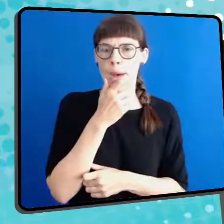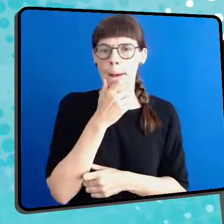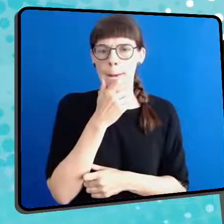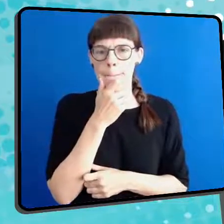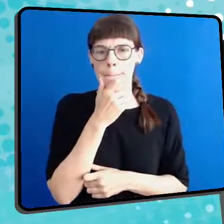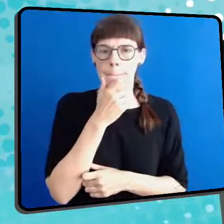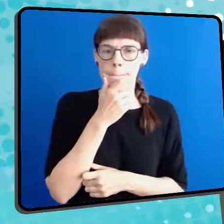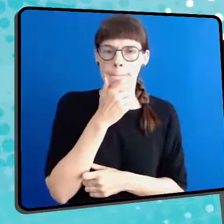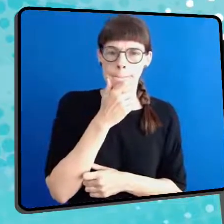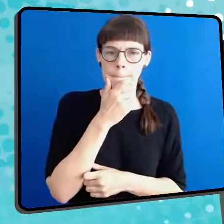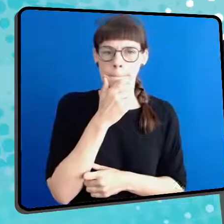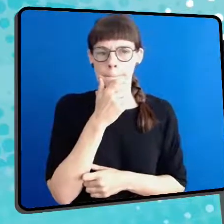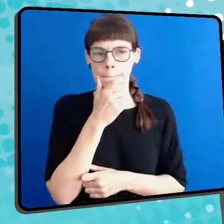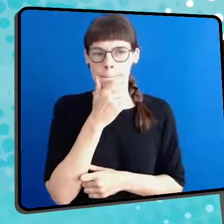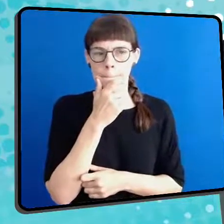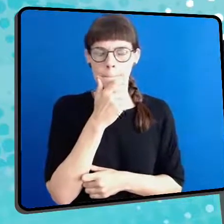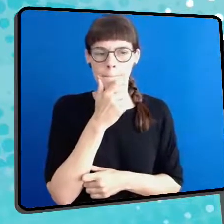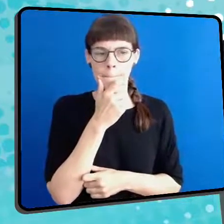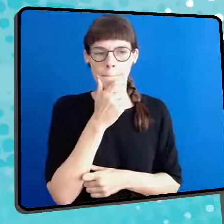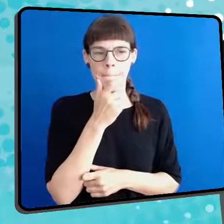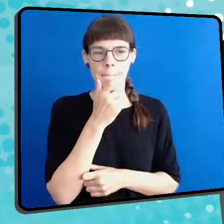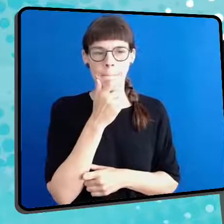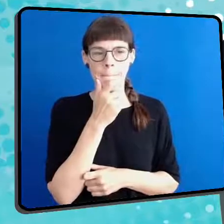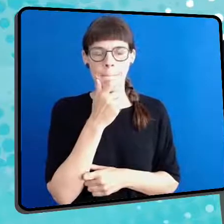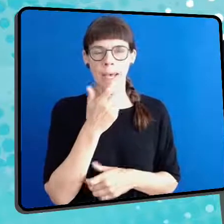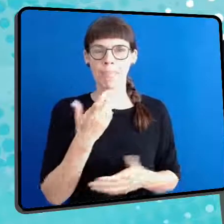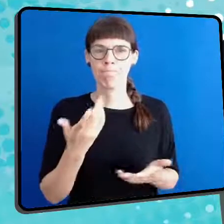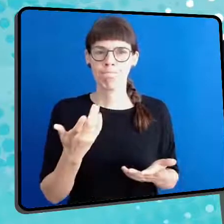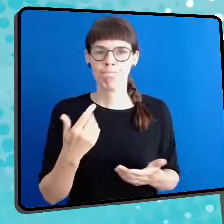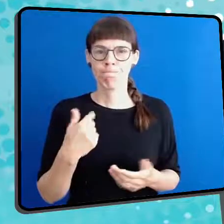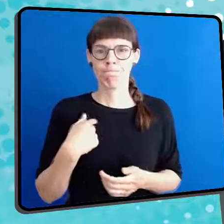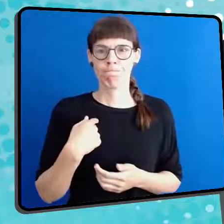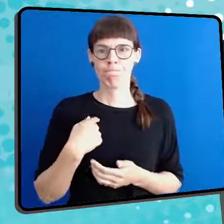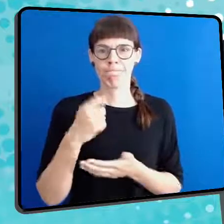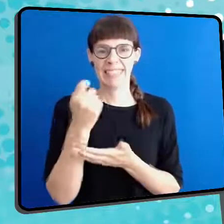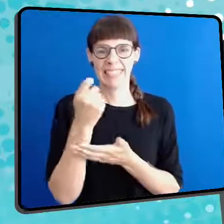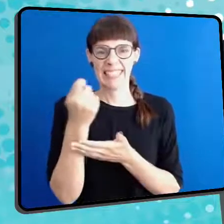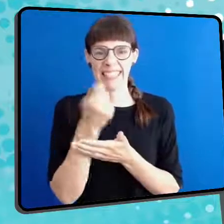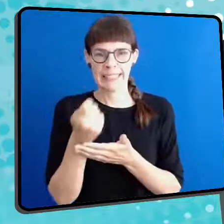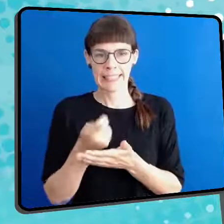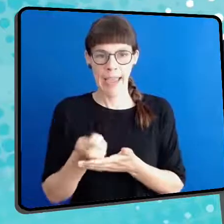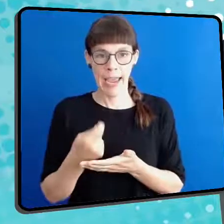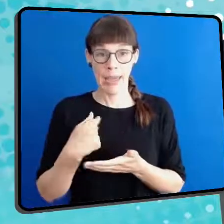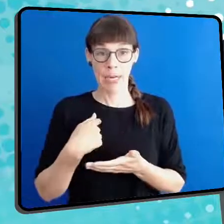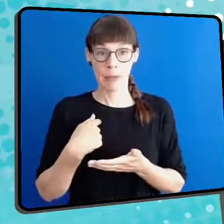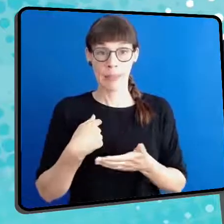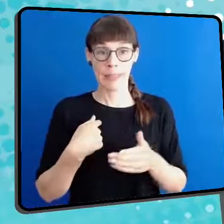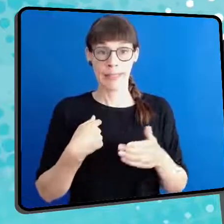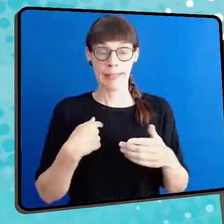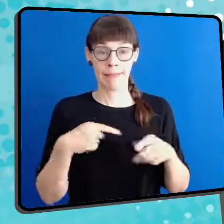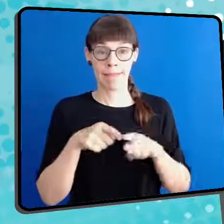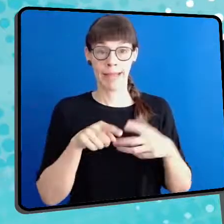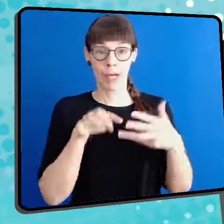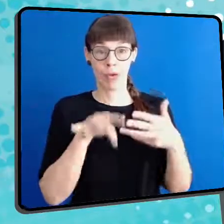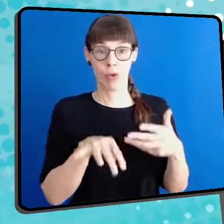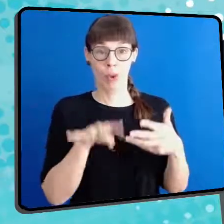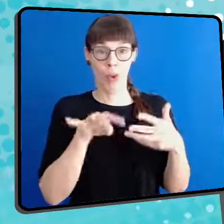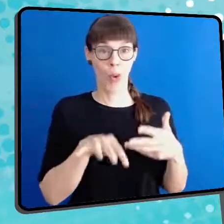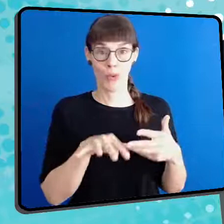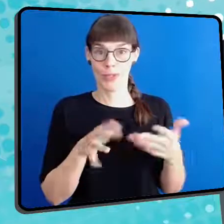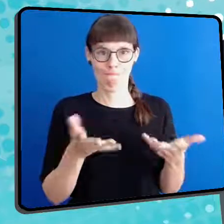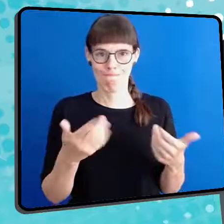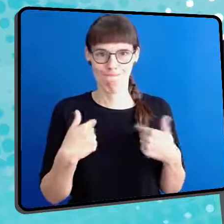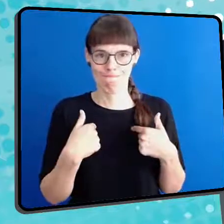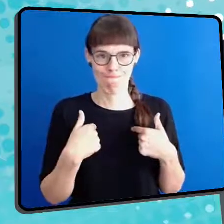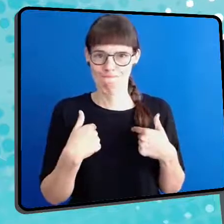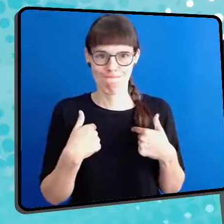Well, I mean, as a designer, I don't typically code. So I